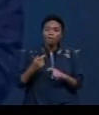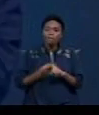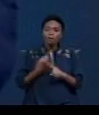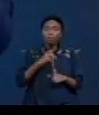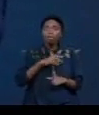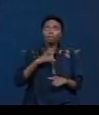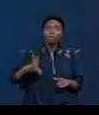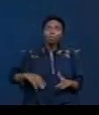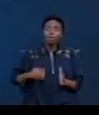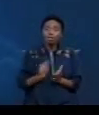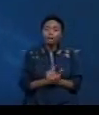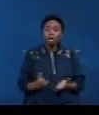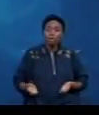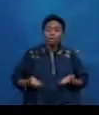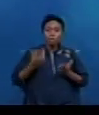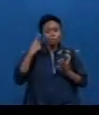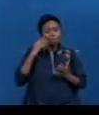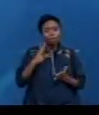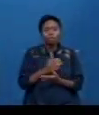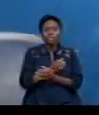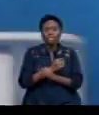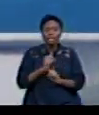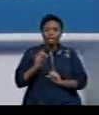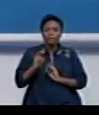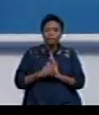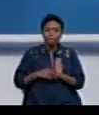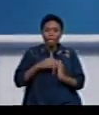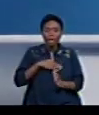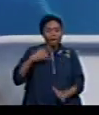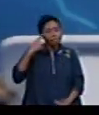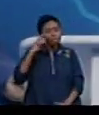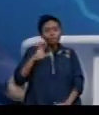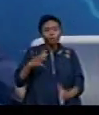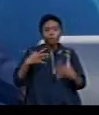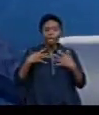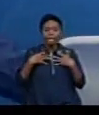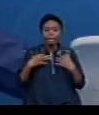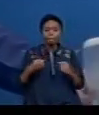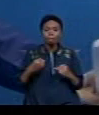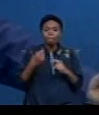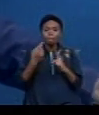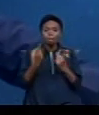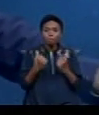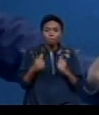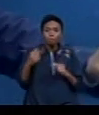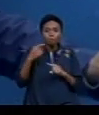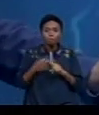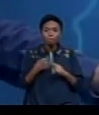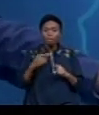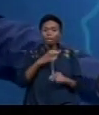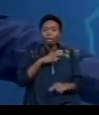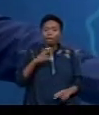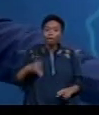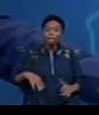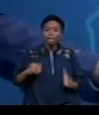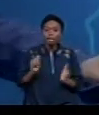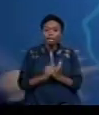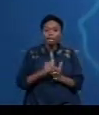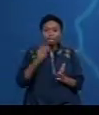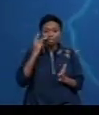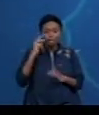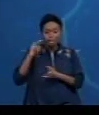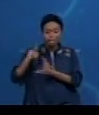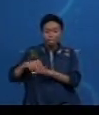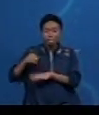rose up for your salvation and for your healing. Coming from the Christ that sits at the